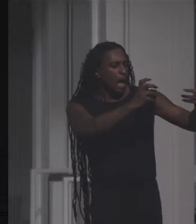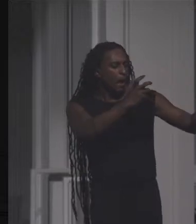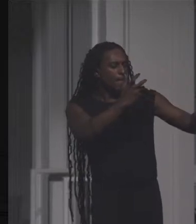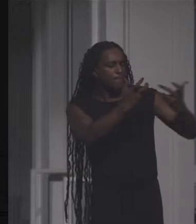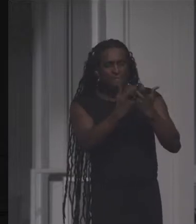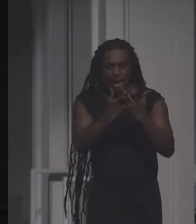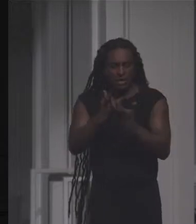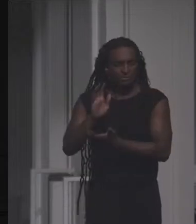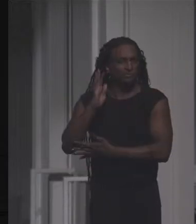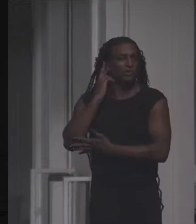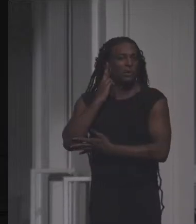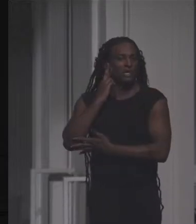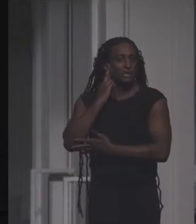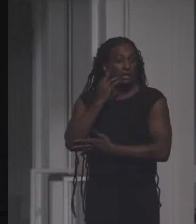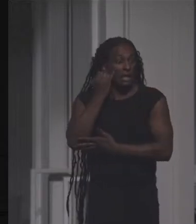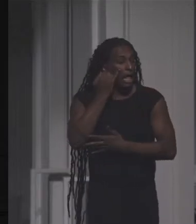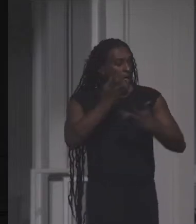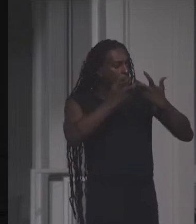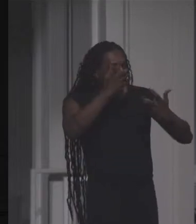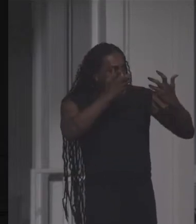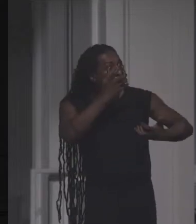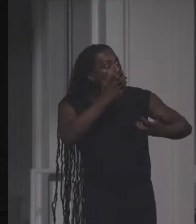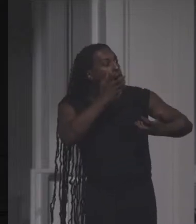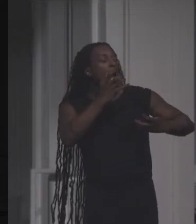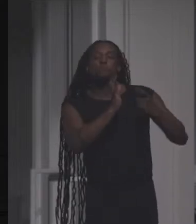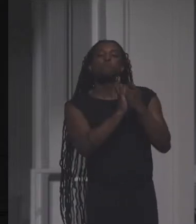anything he couldn't make fit, he just left out.